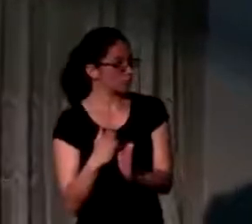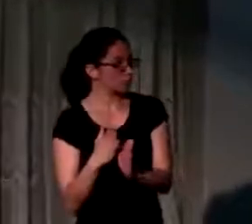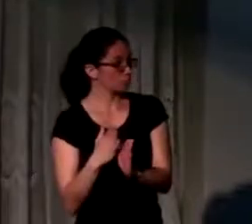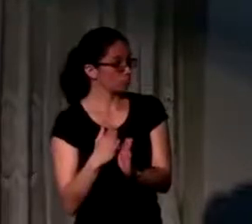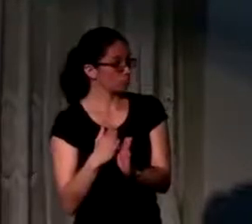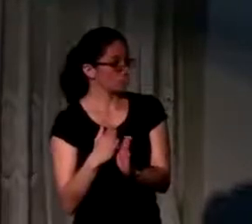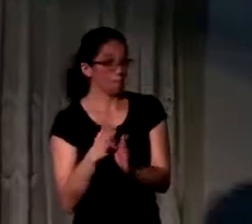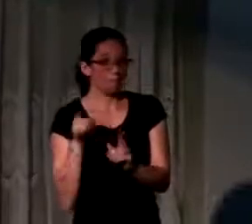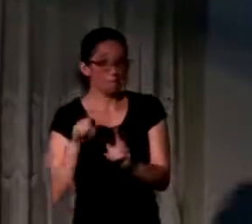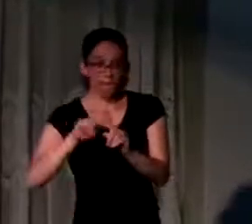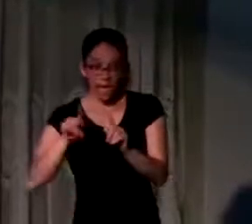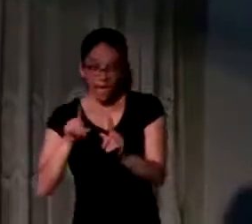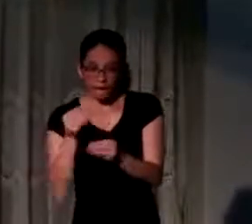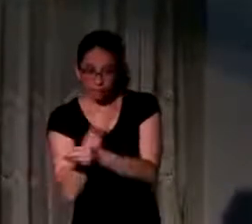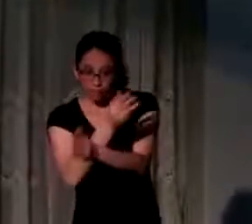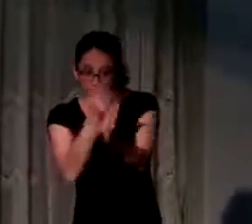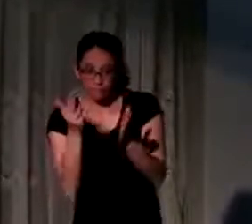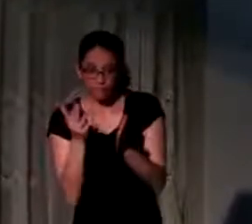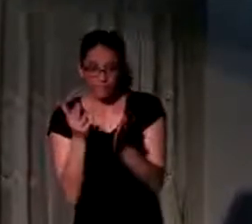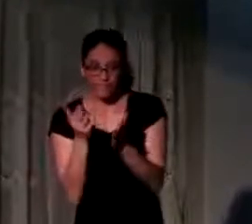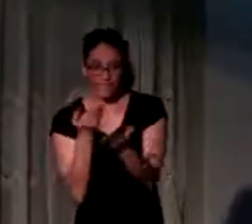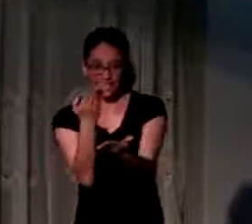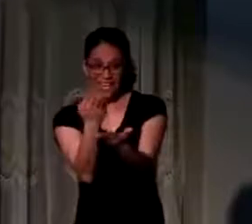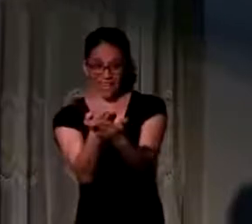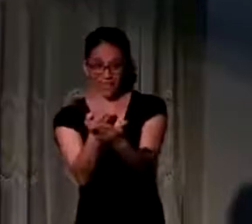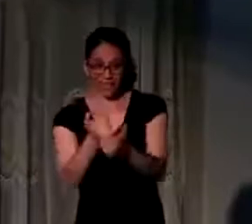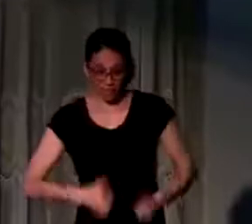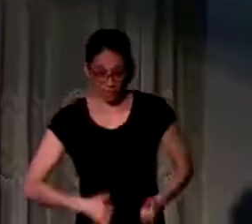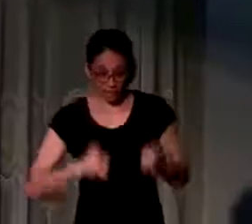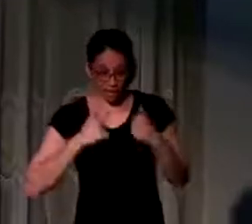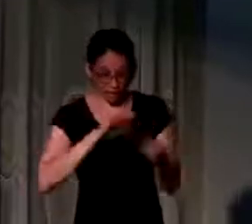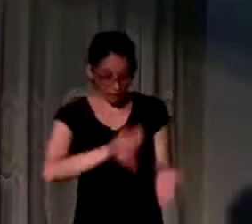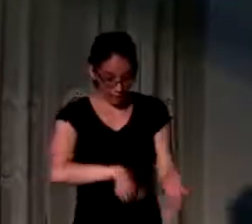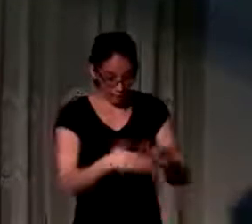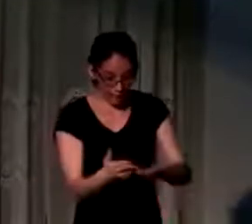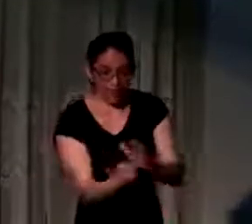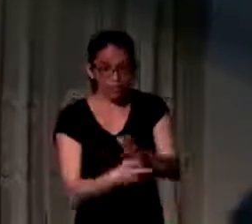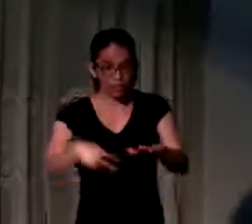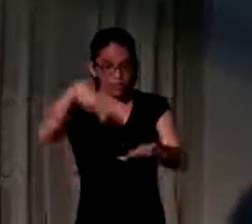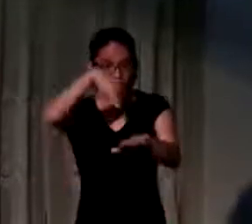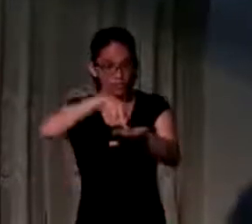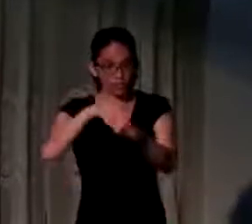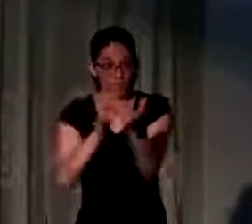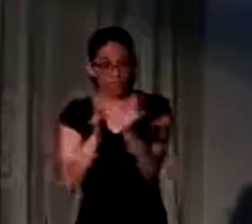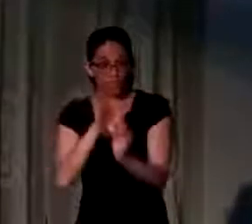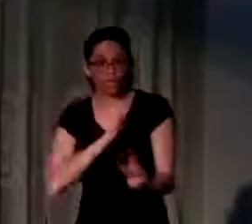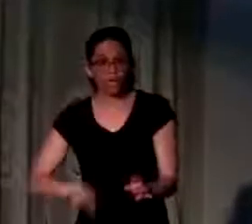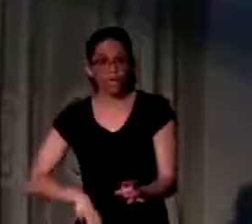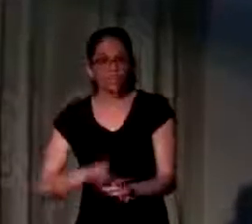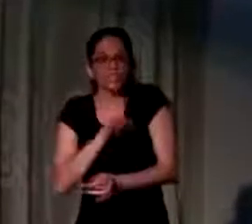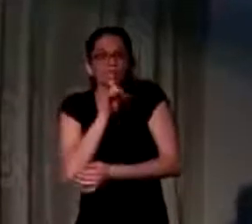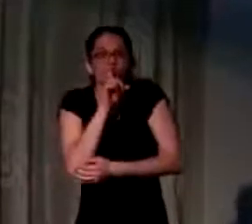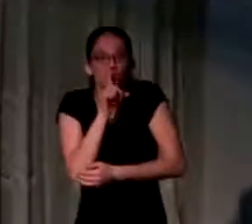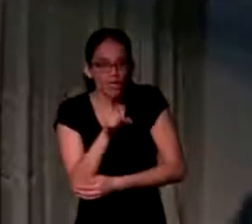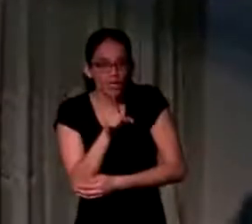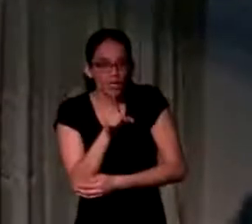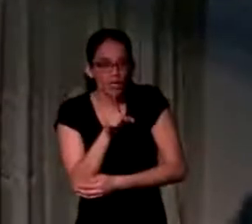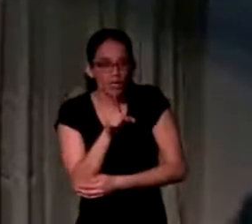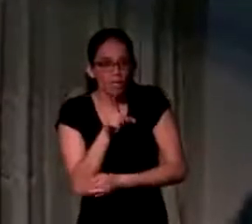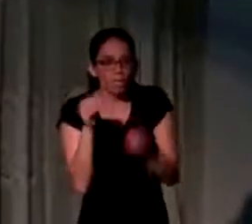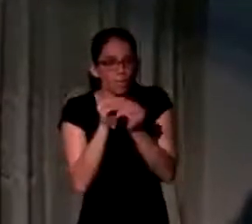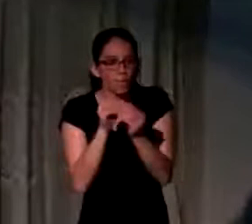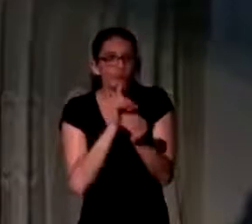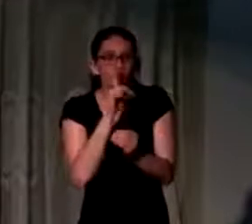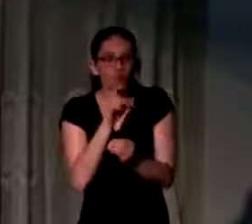for the life, the death, and the resurrection of Christ is better authenticated than most of the facts